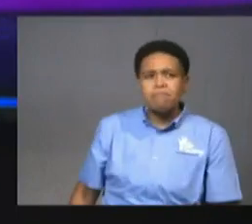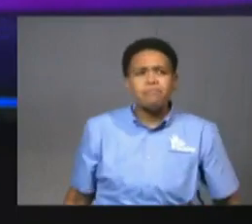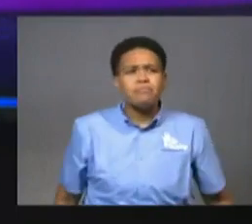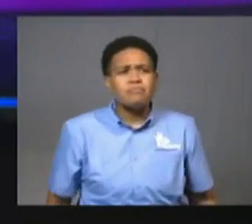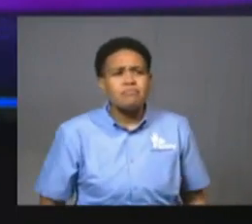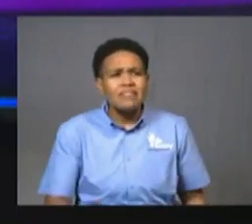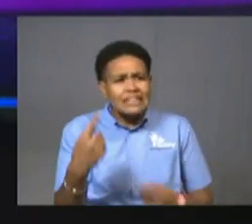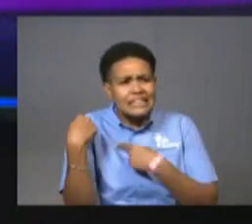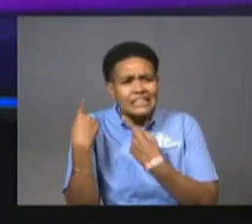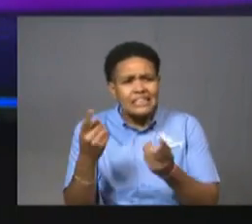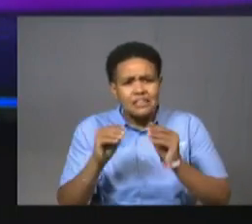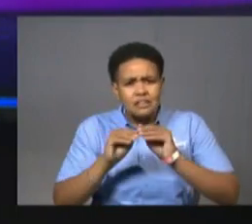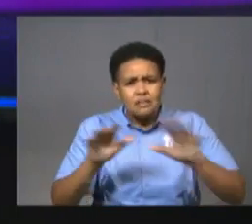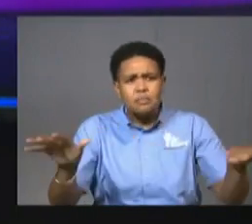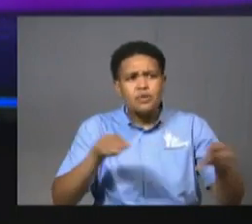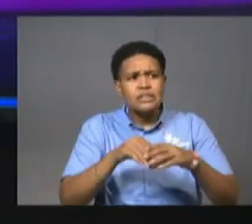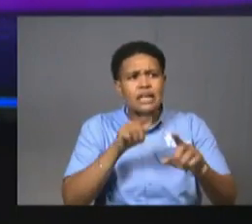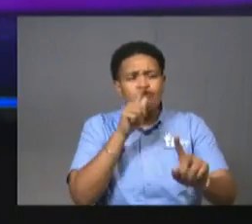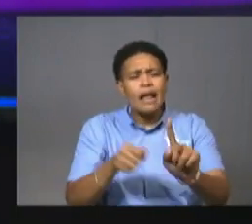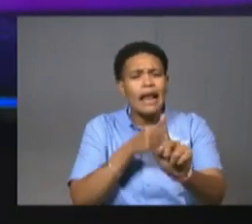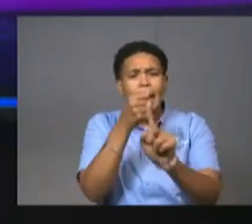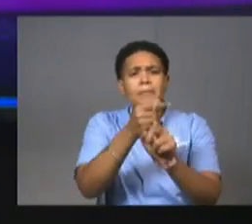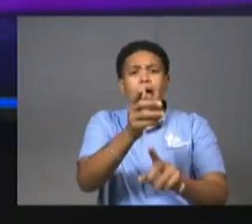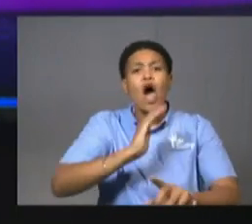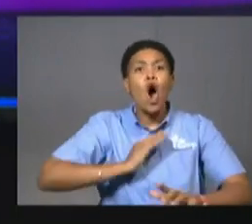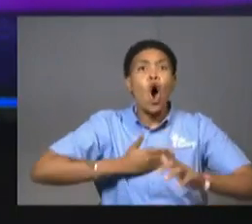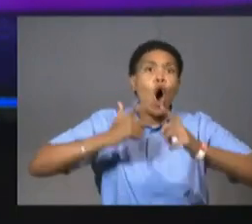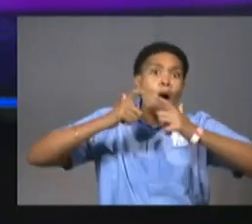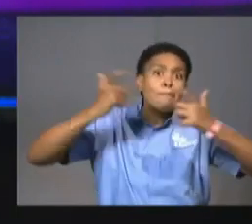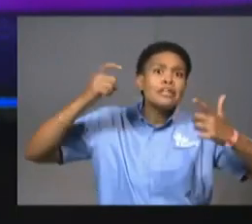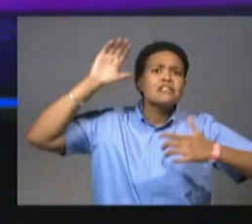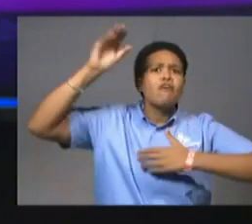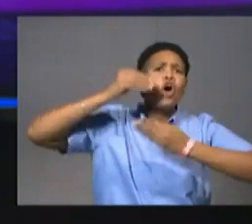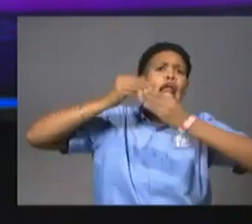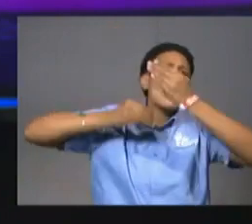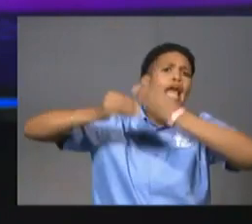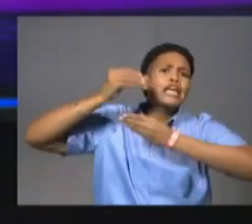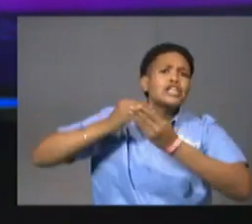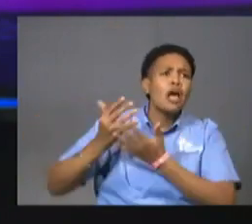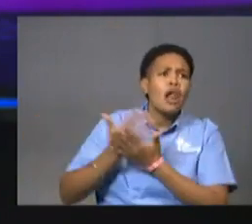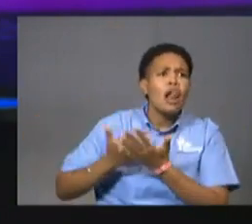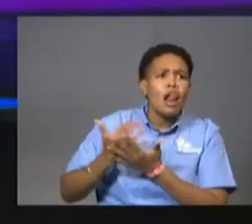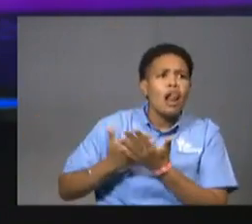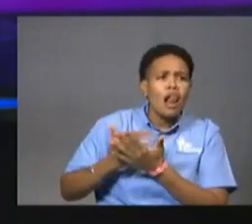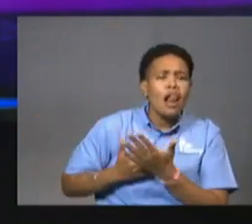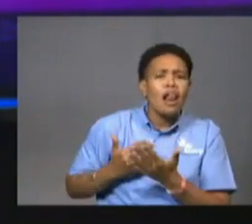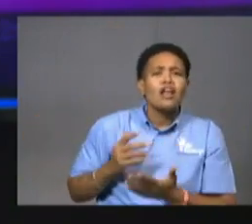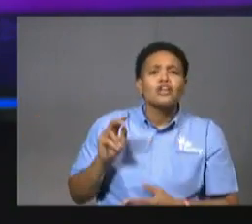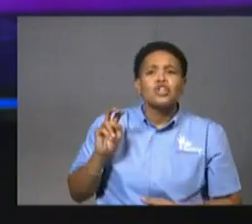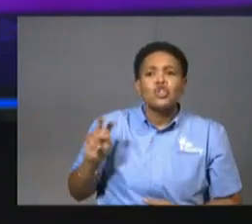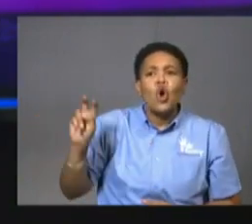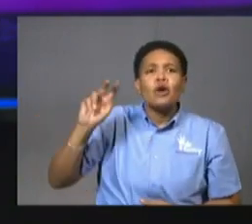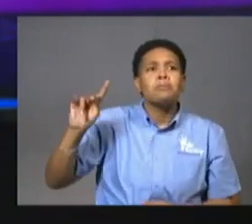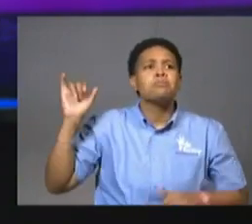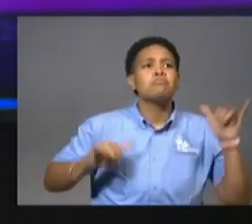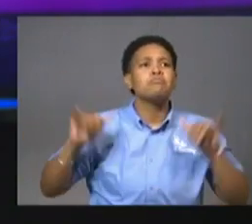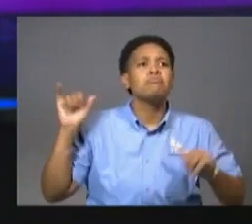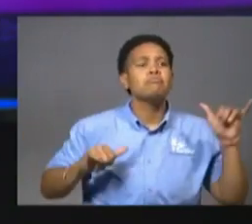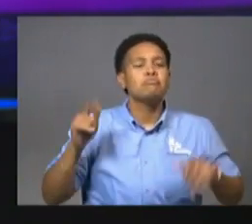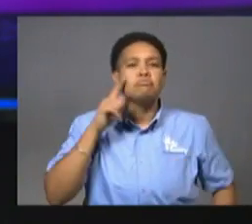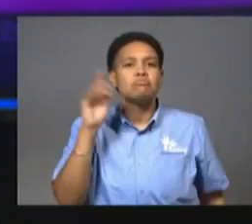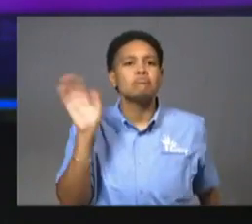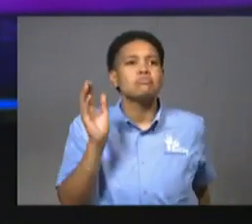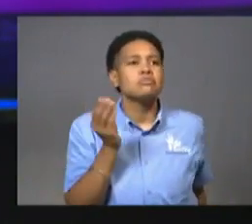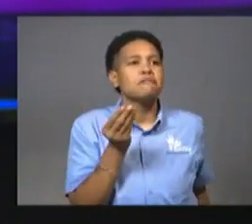Since the pandemic has impacted our biggest foreign exchange earner, tourism, so badly, what will